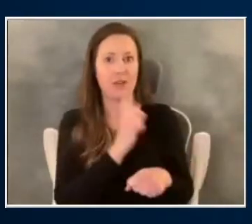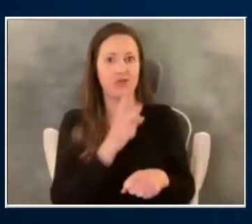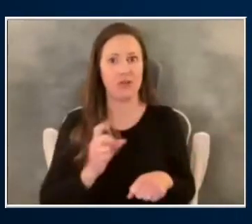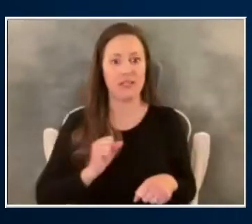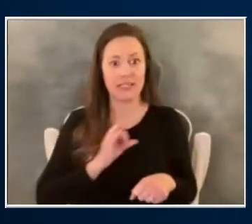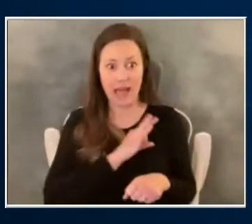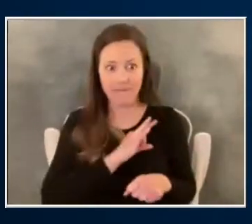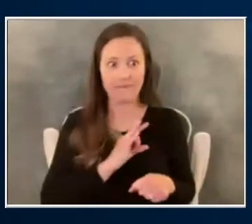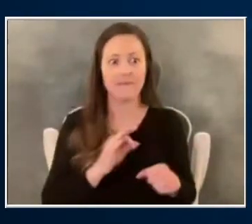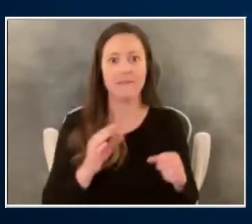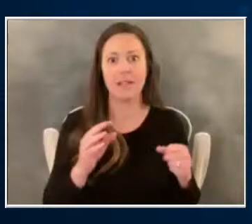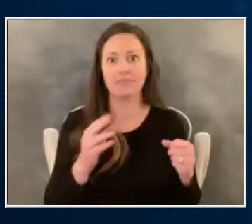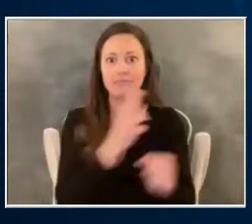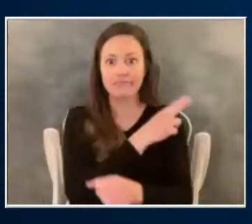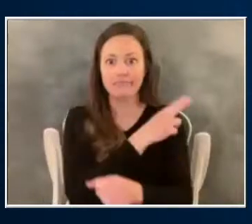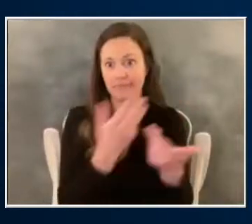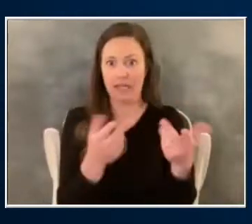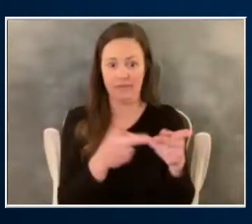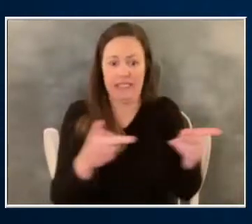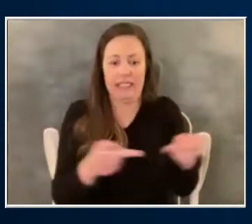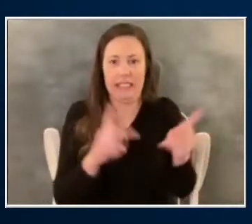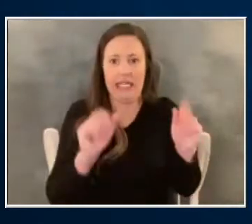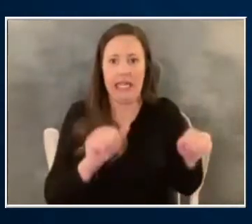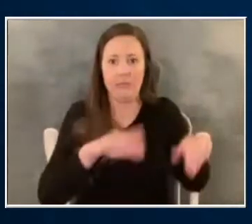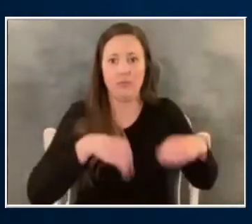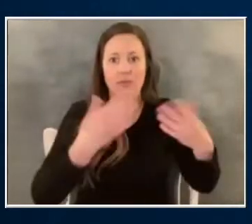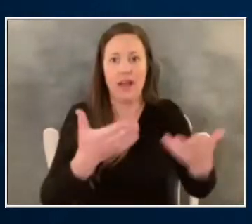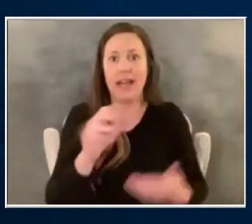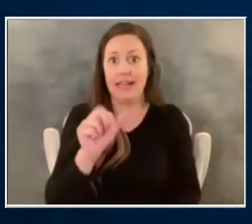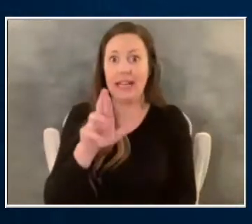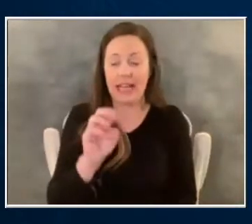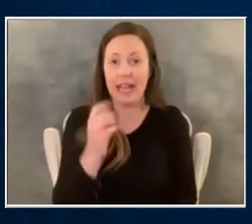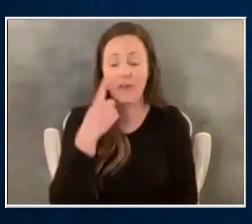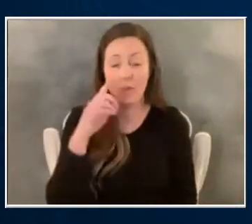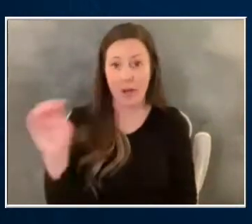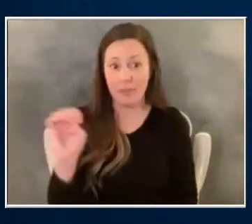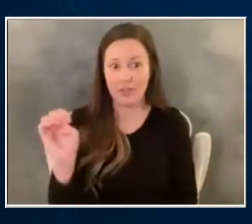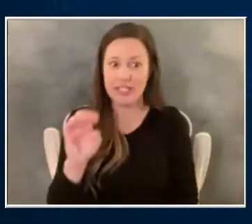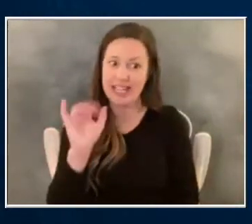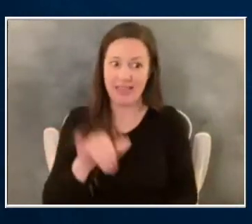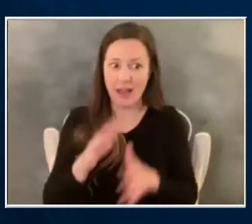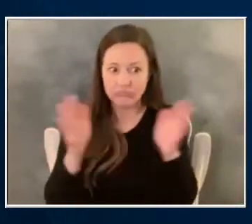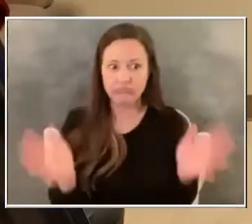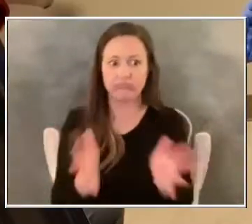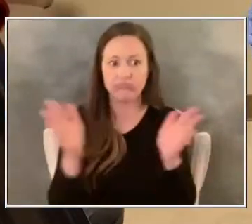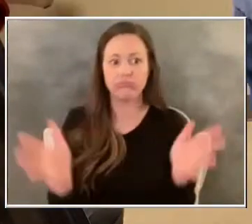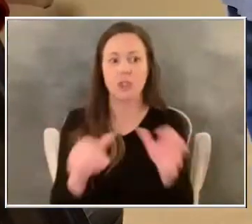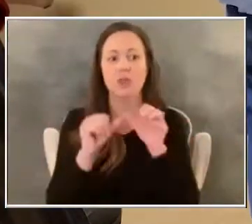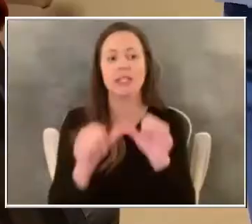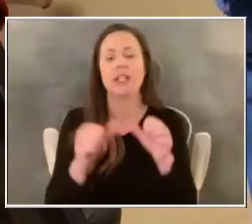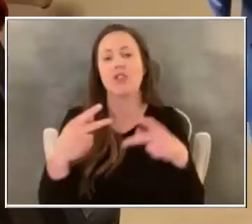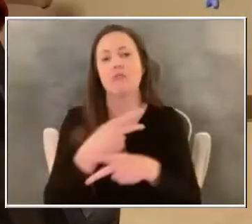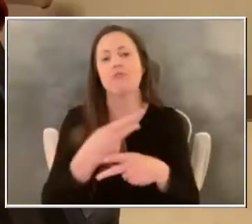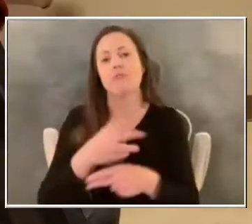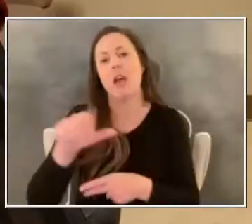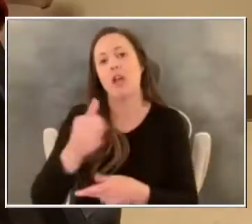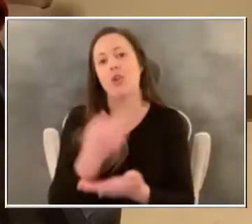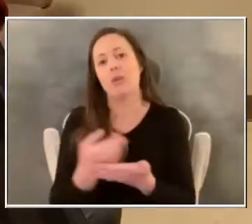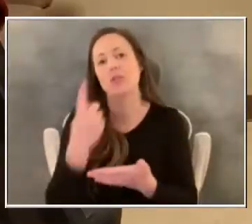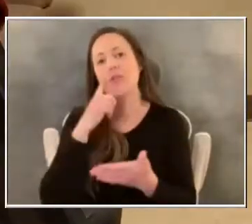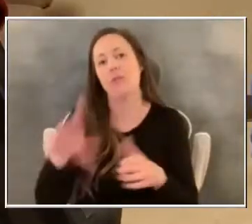facility are able to provide that care in those emergency cases really drove us to continue looking at other resources to provide the